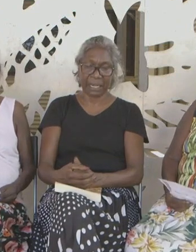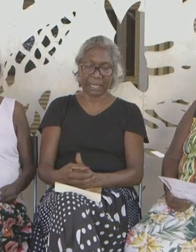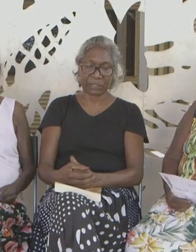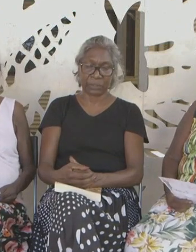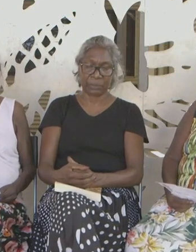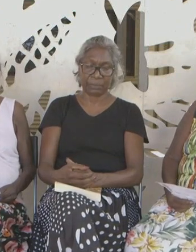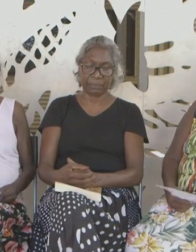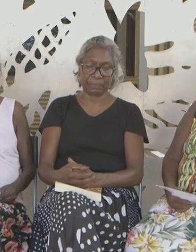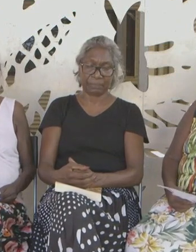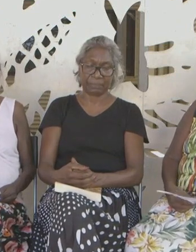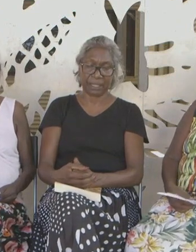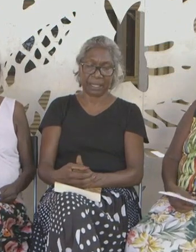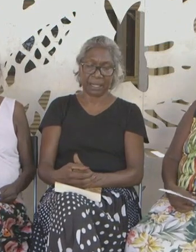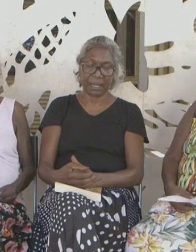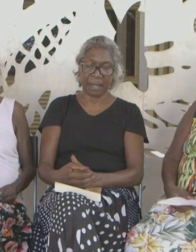We'd like to